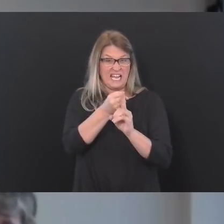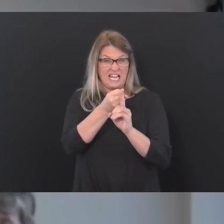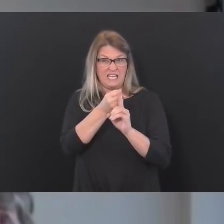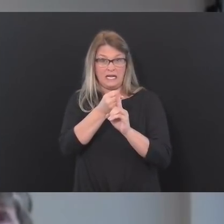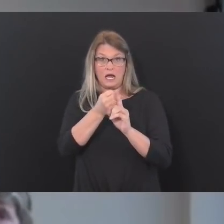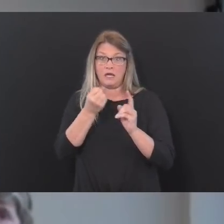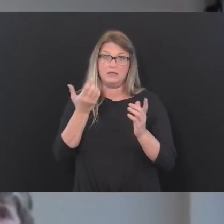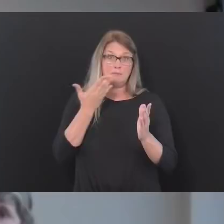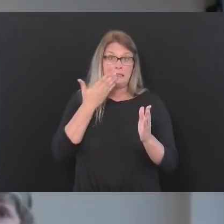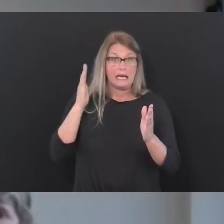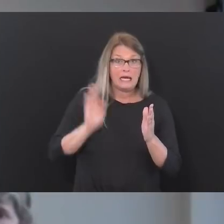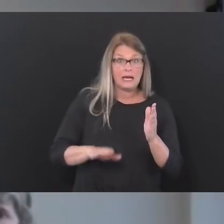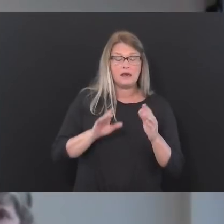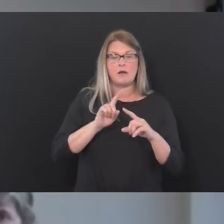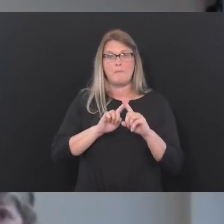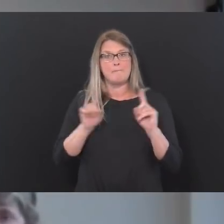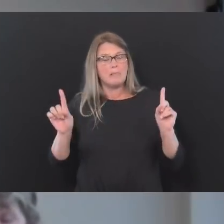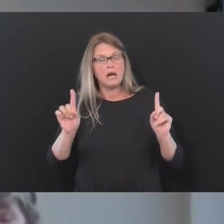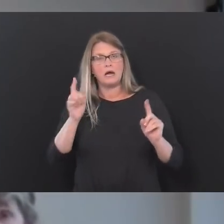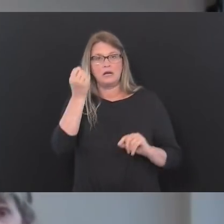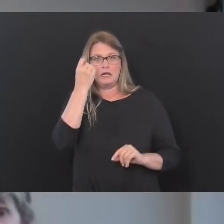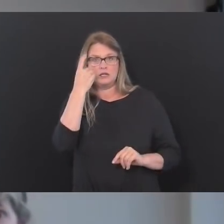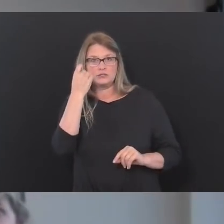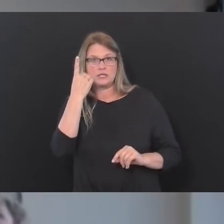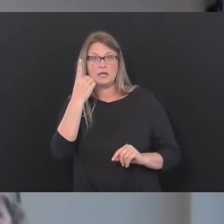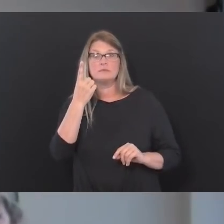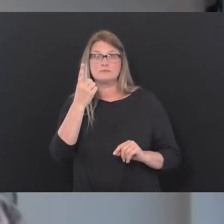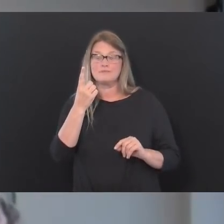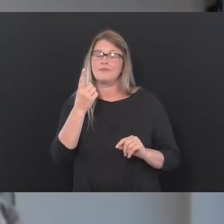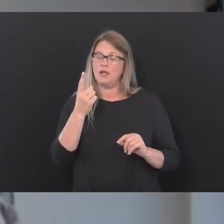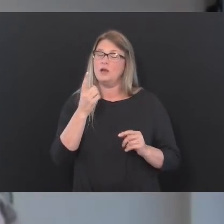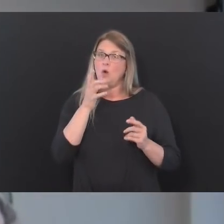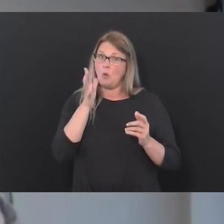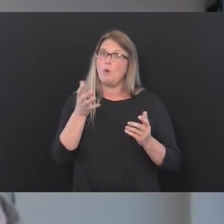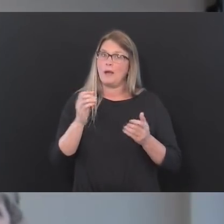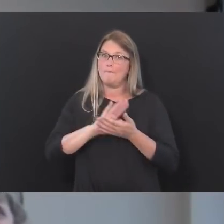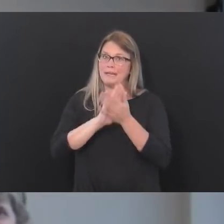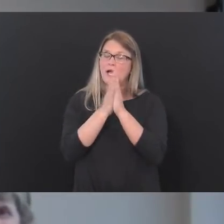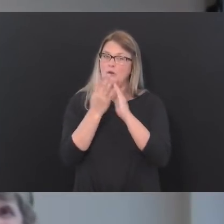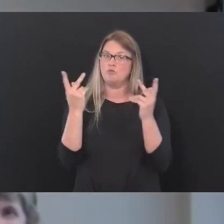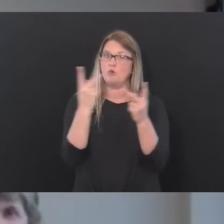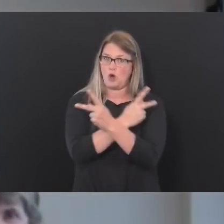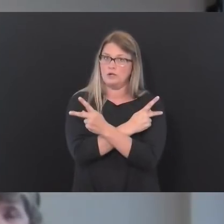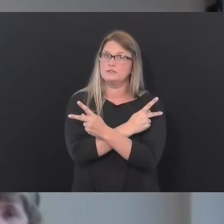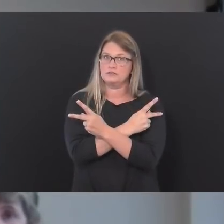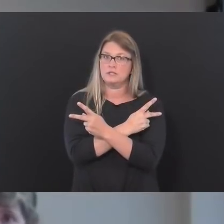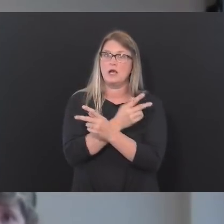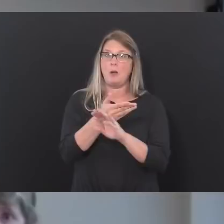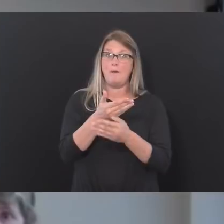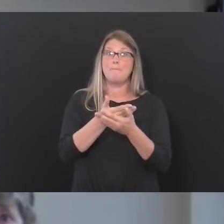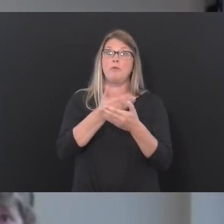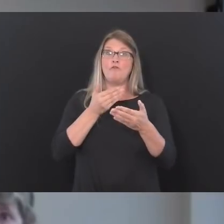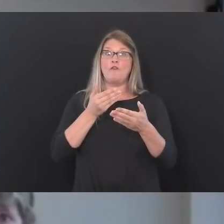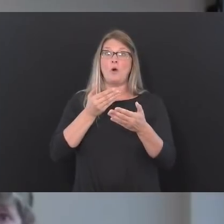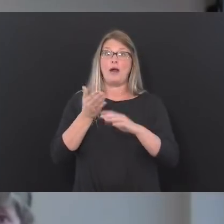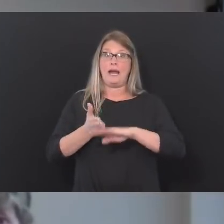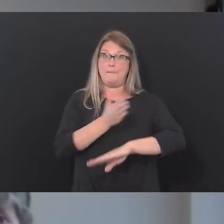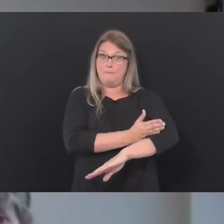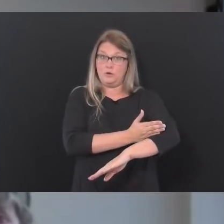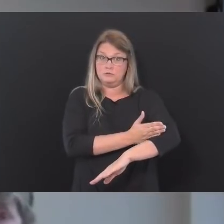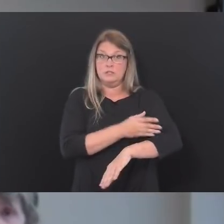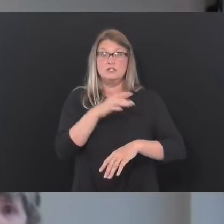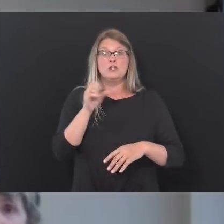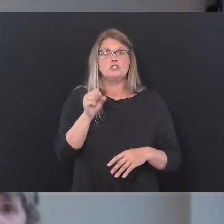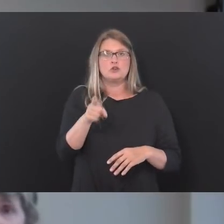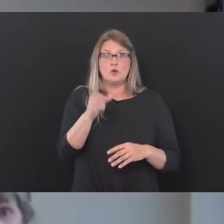said, it will get worse before it gets better. So we would expect to continue to see rises